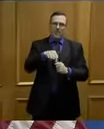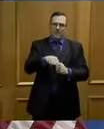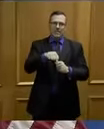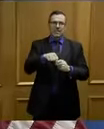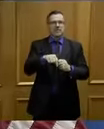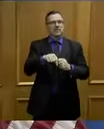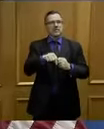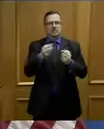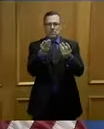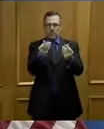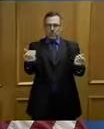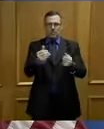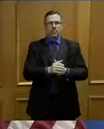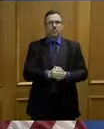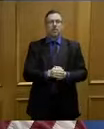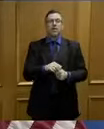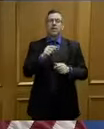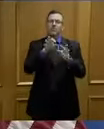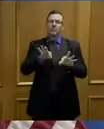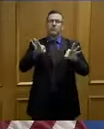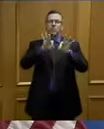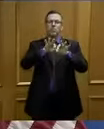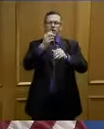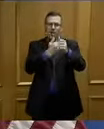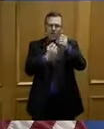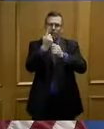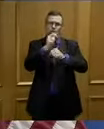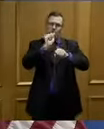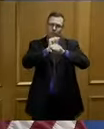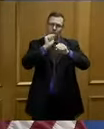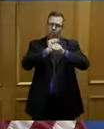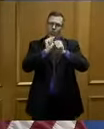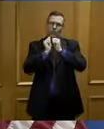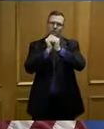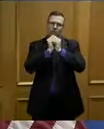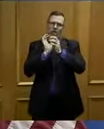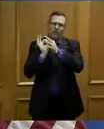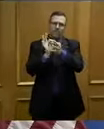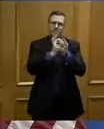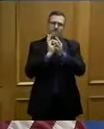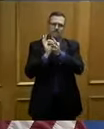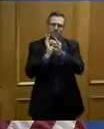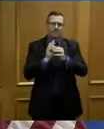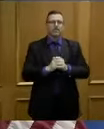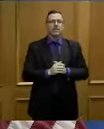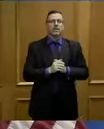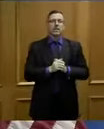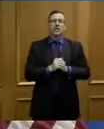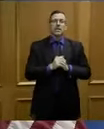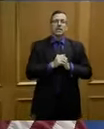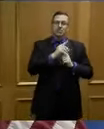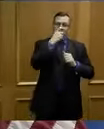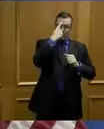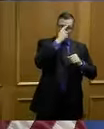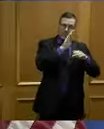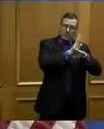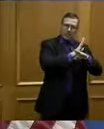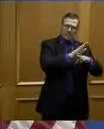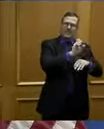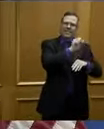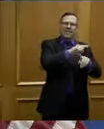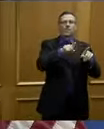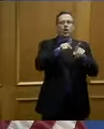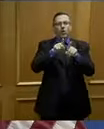before, we got to do this together, and that includes our private sector as well. We've had significant personal